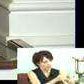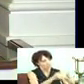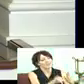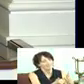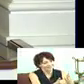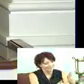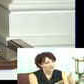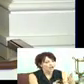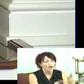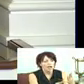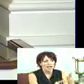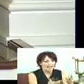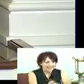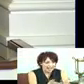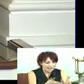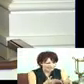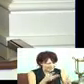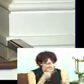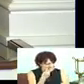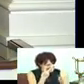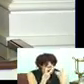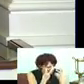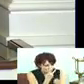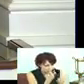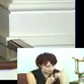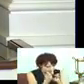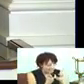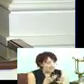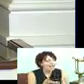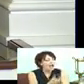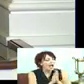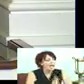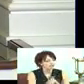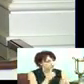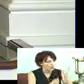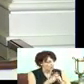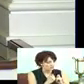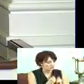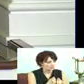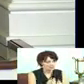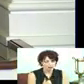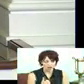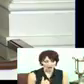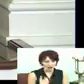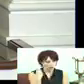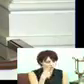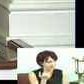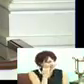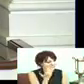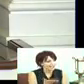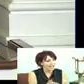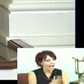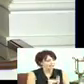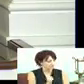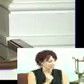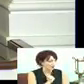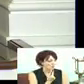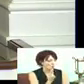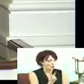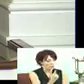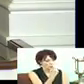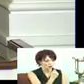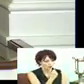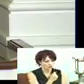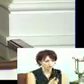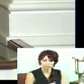some questions. And I discovered when I was able to ask myself one question, I allowed myself the right to